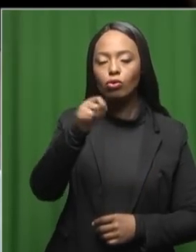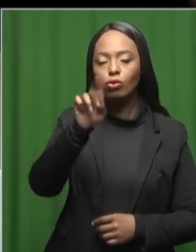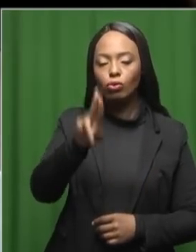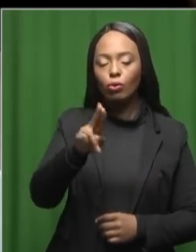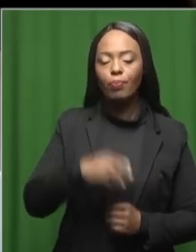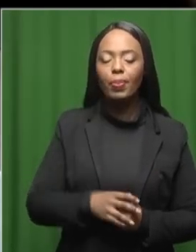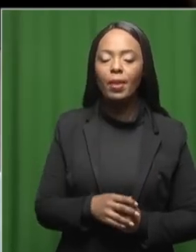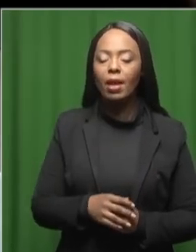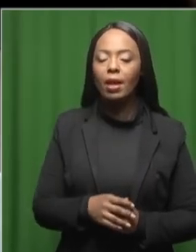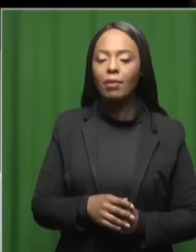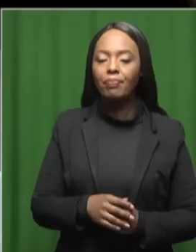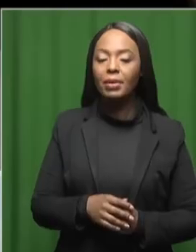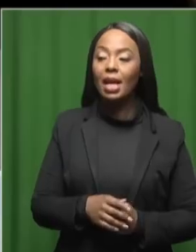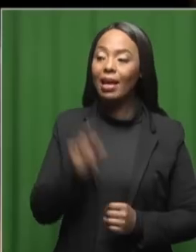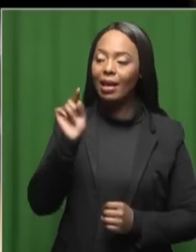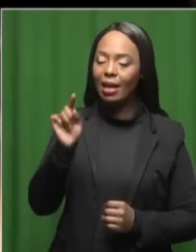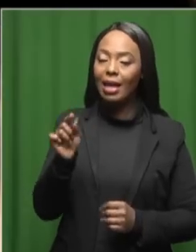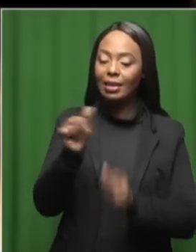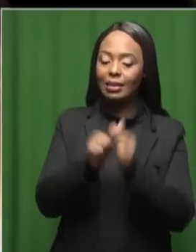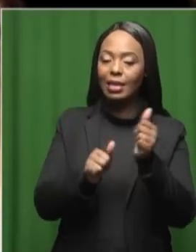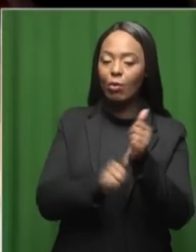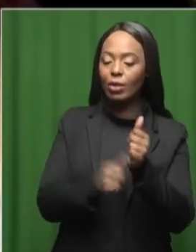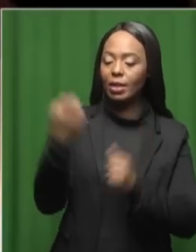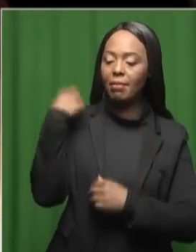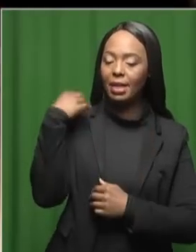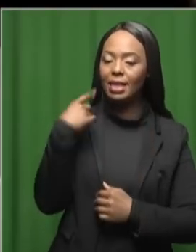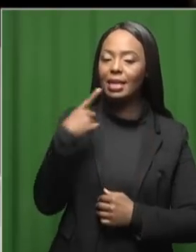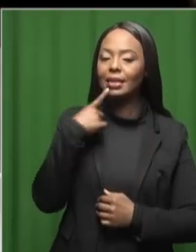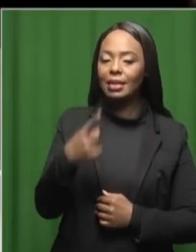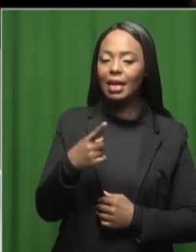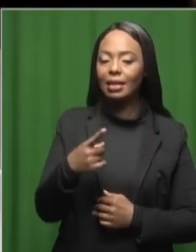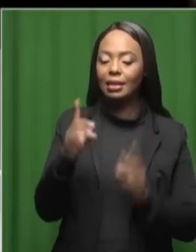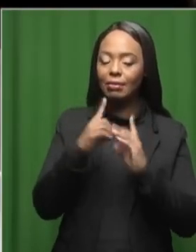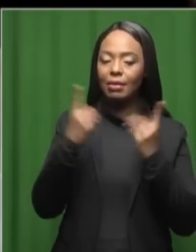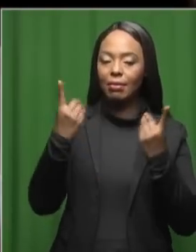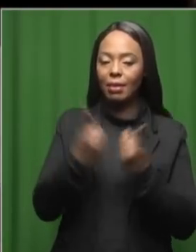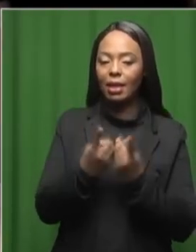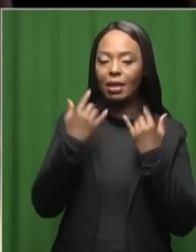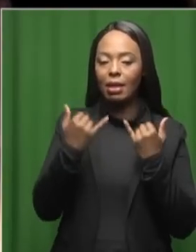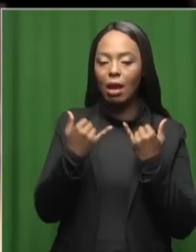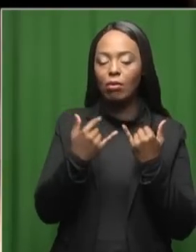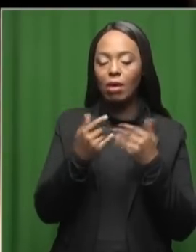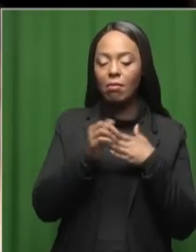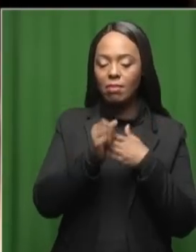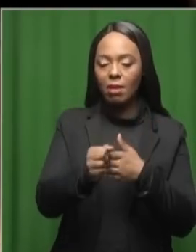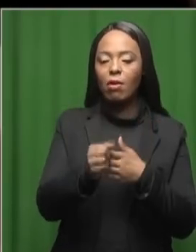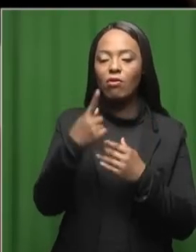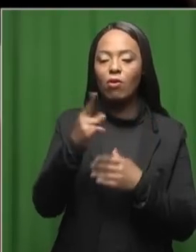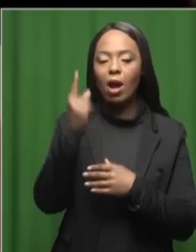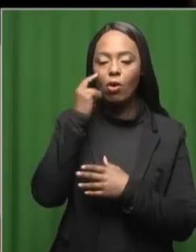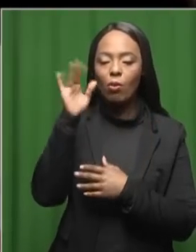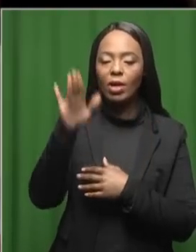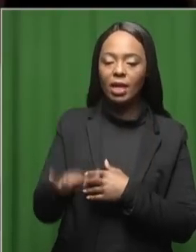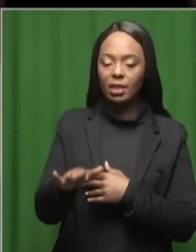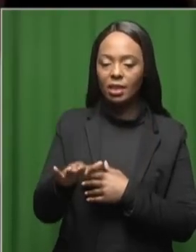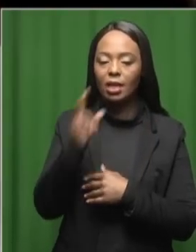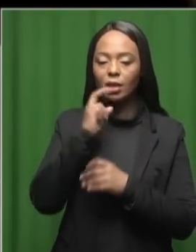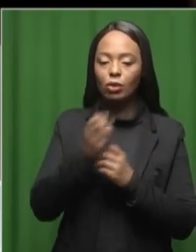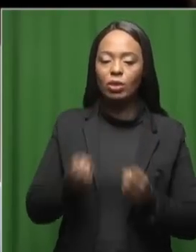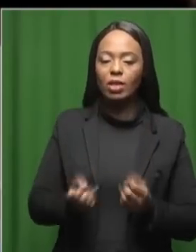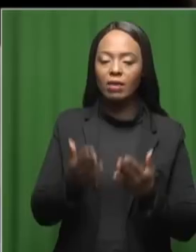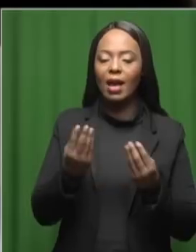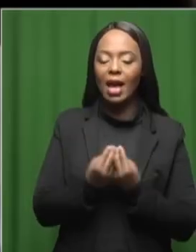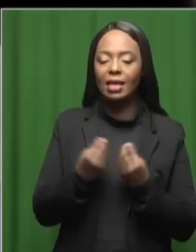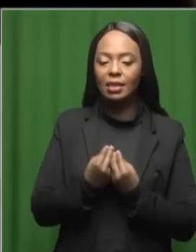to it. The Deputy was saying that the department is the custodian of the prestige accommodation. They have to provide movable assets